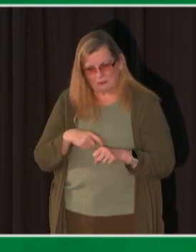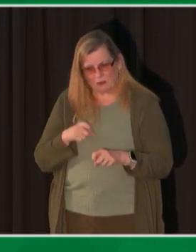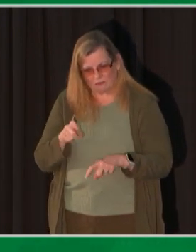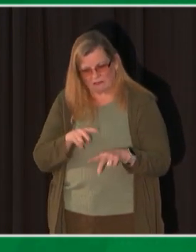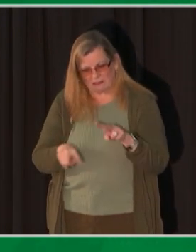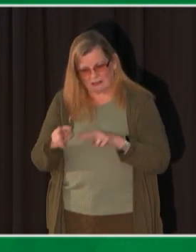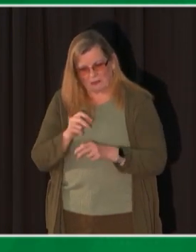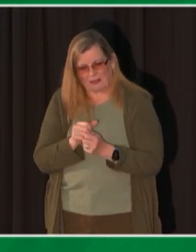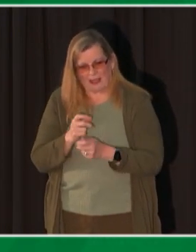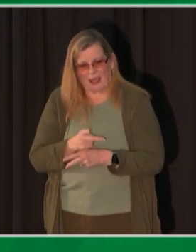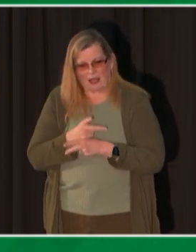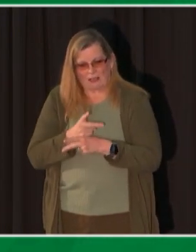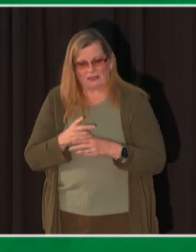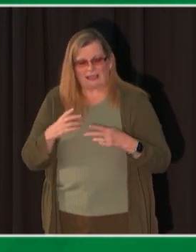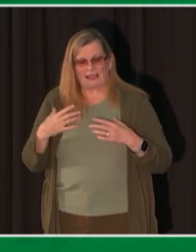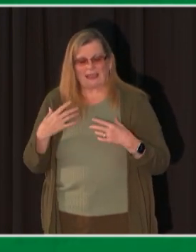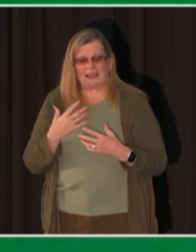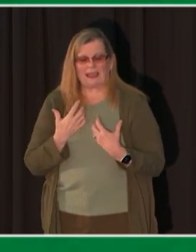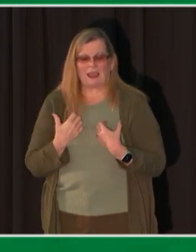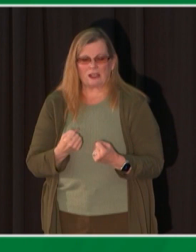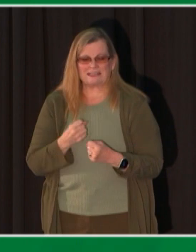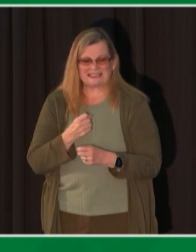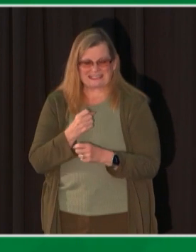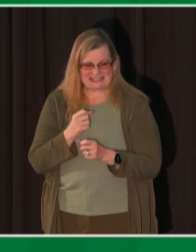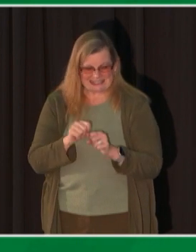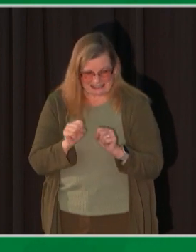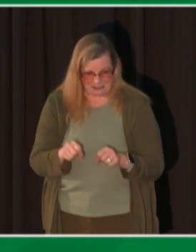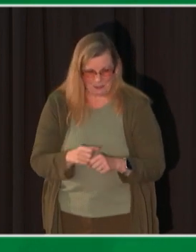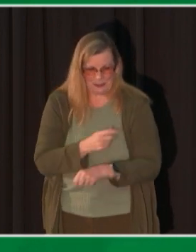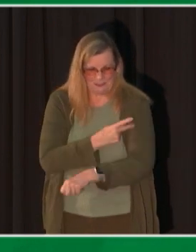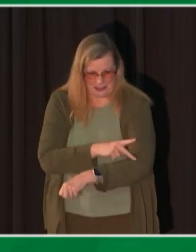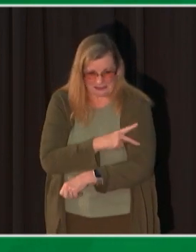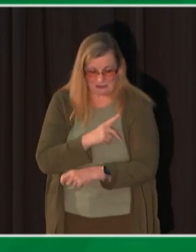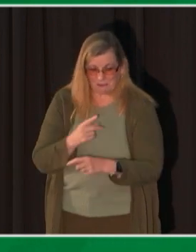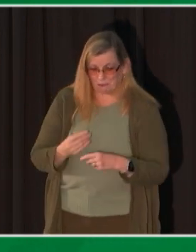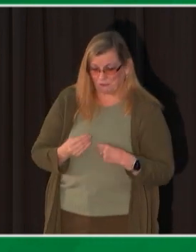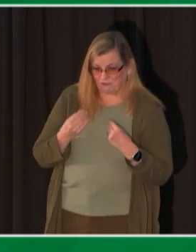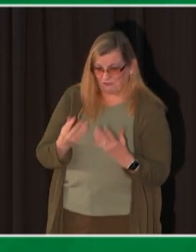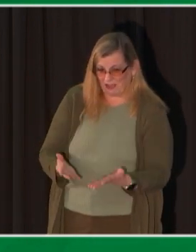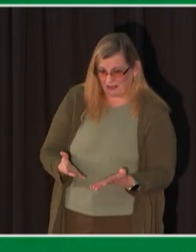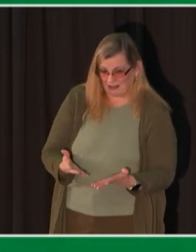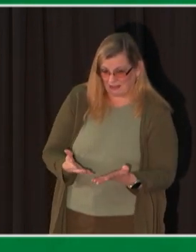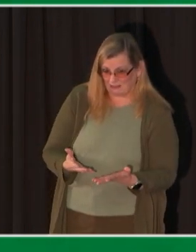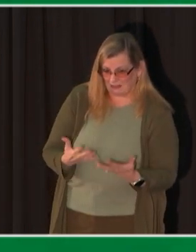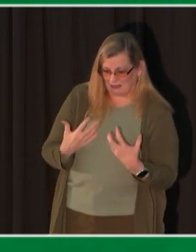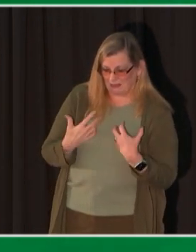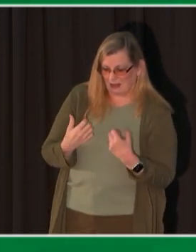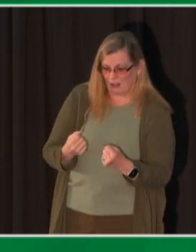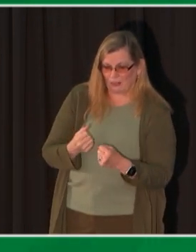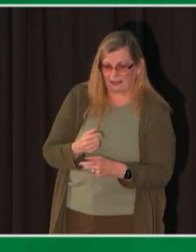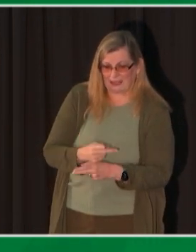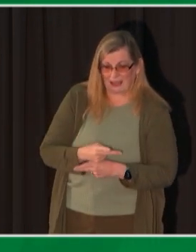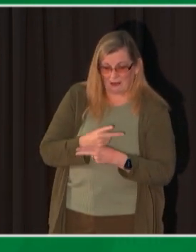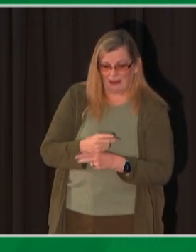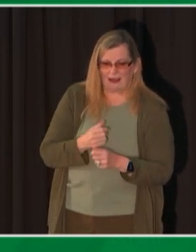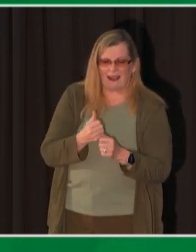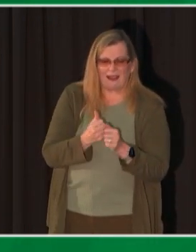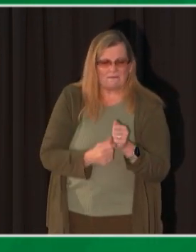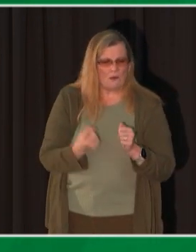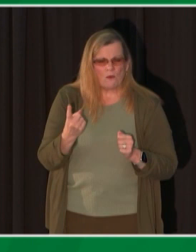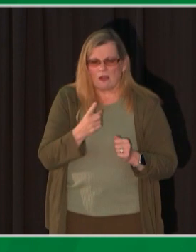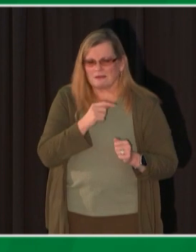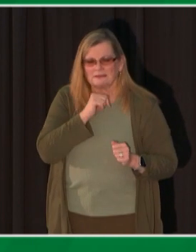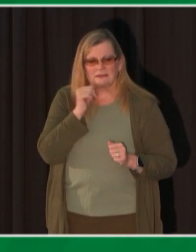and our hospitals being able to provide healthcare to everyone without having to operate in a